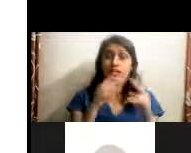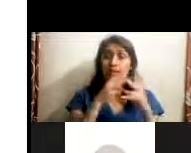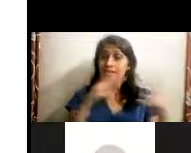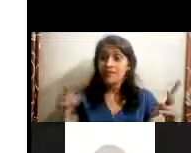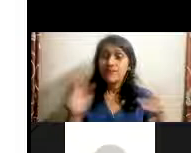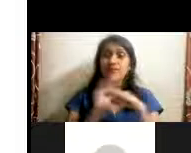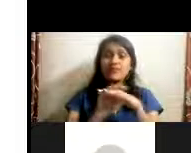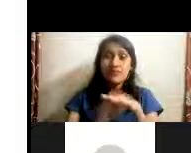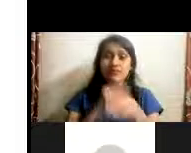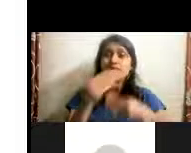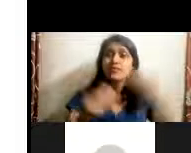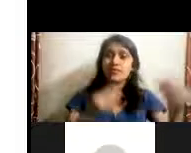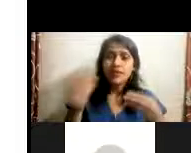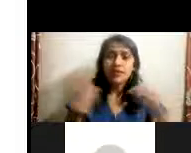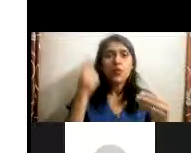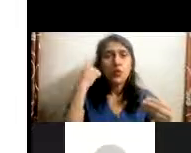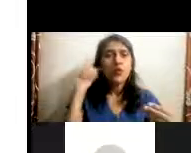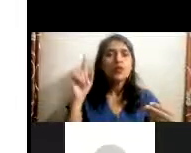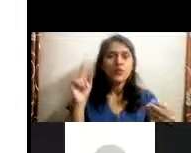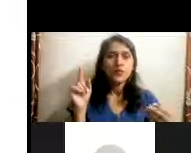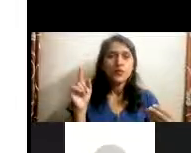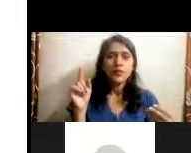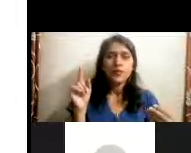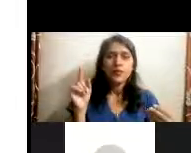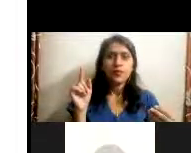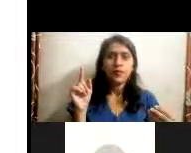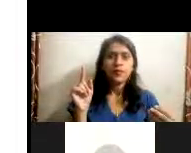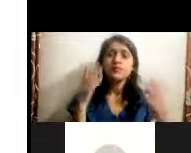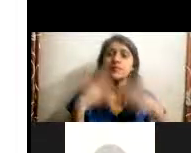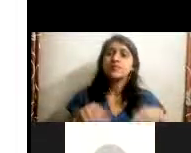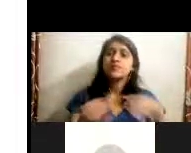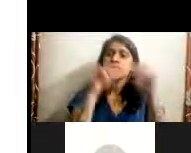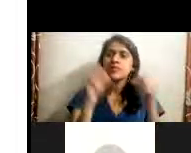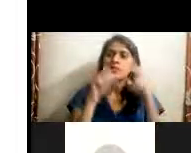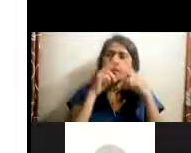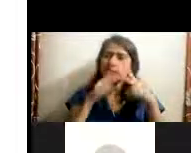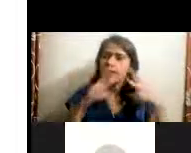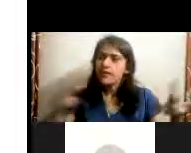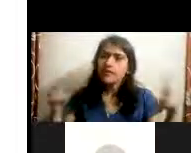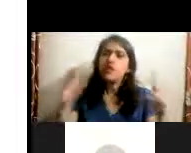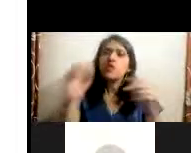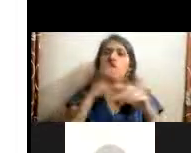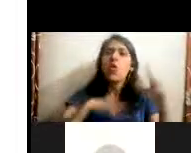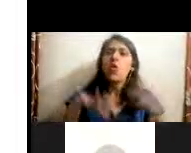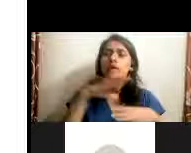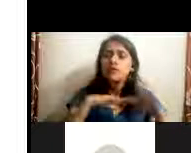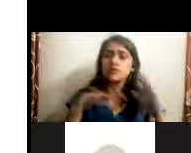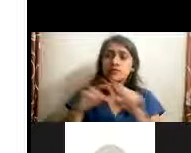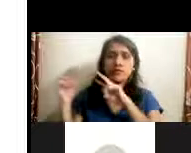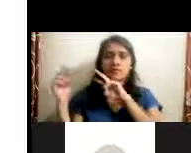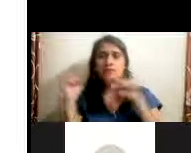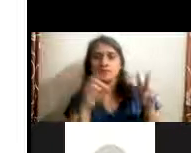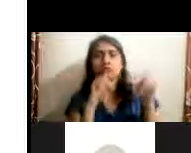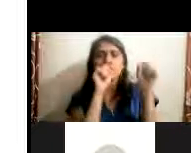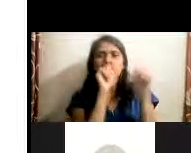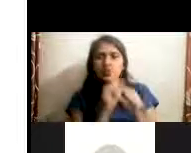such, whereas the health system also has different organizations which is looking at